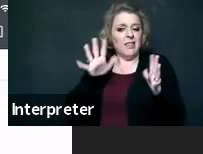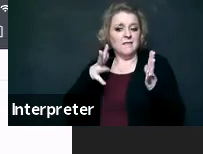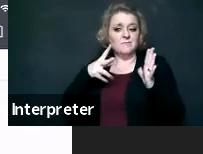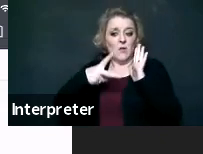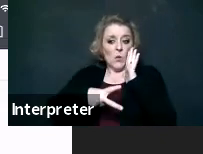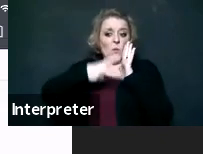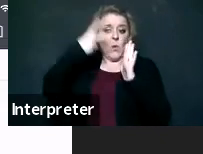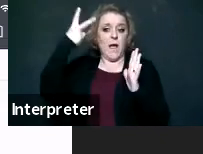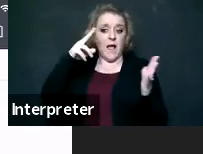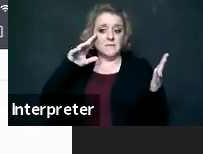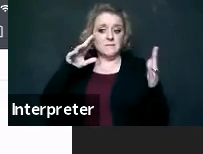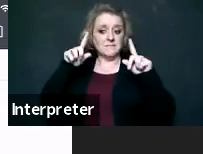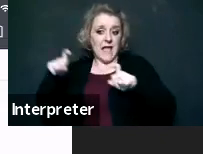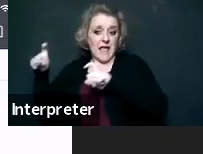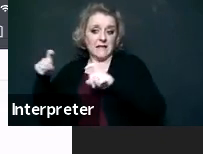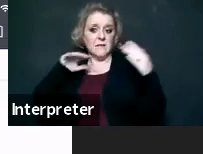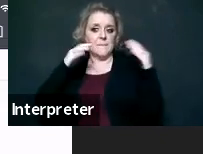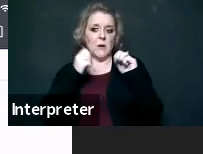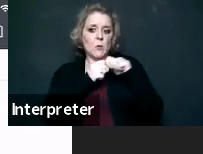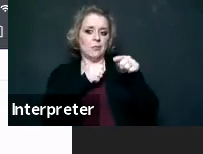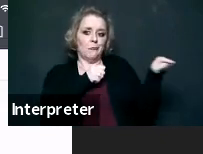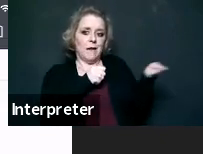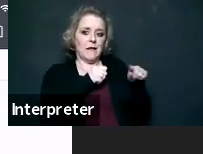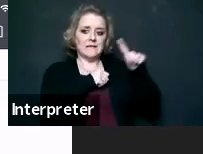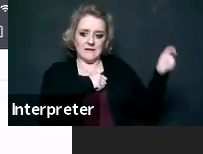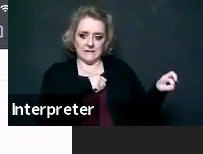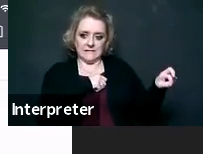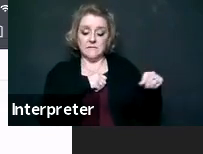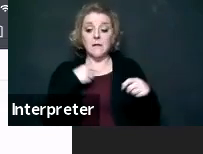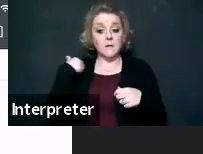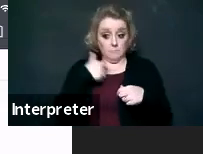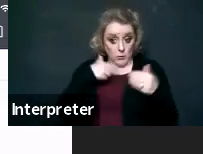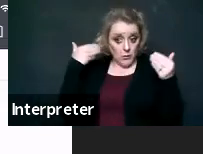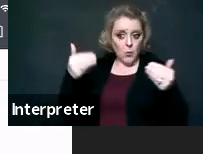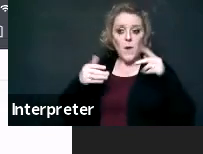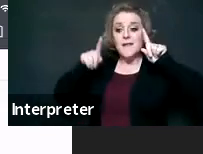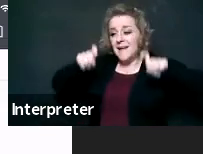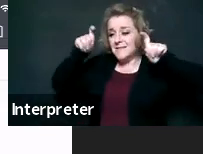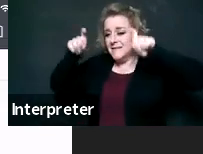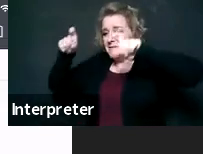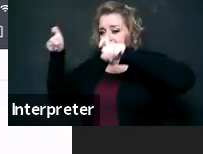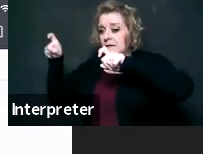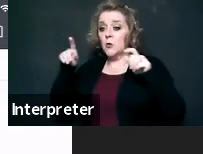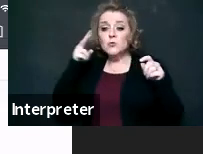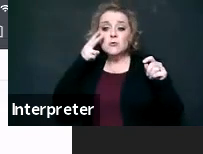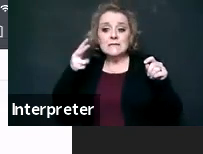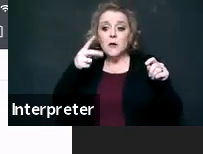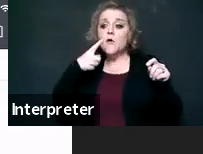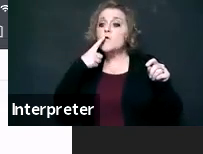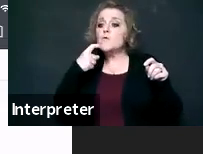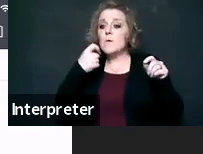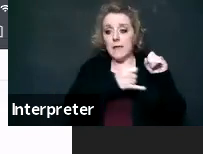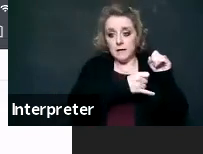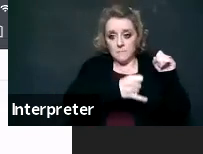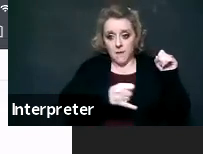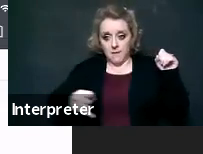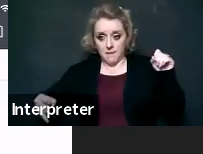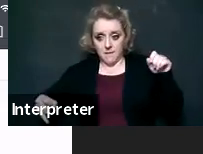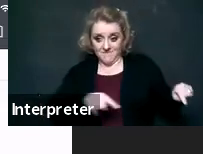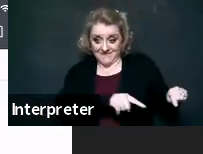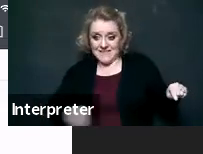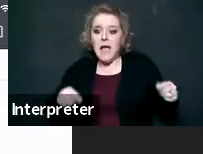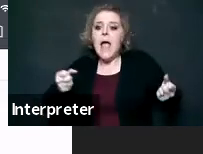statewide. But even as we test more, the red line on the bottom is our percentage of positive tests. That